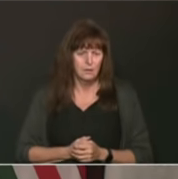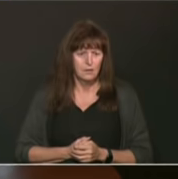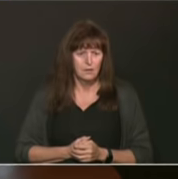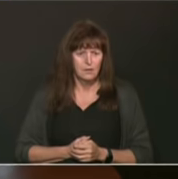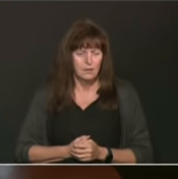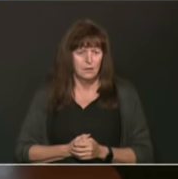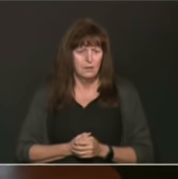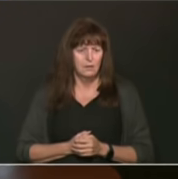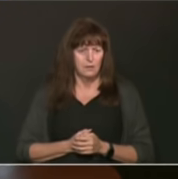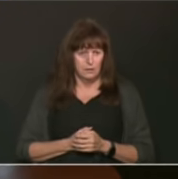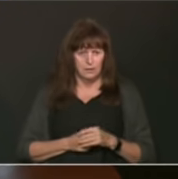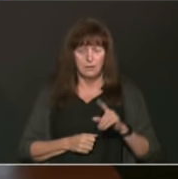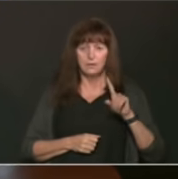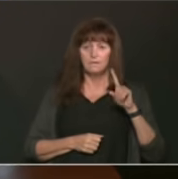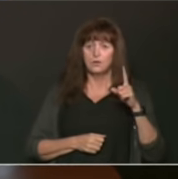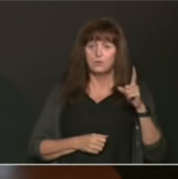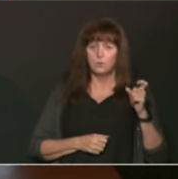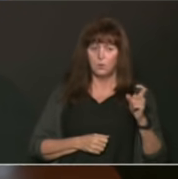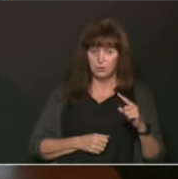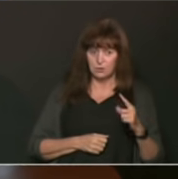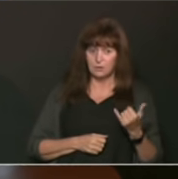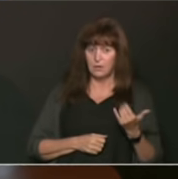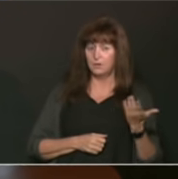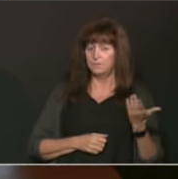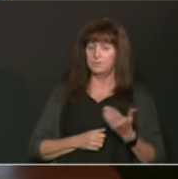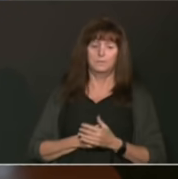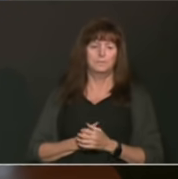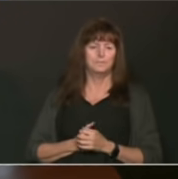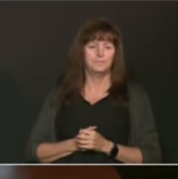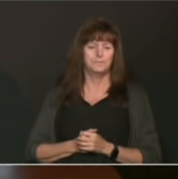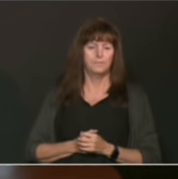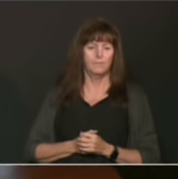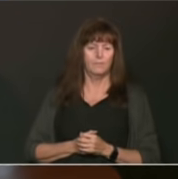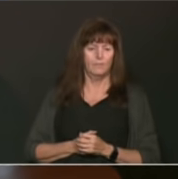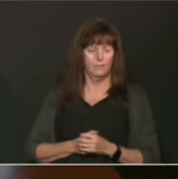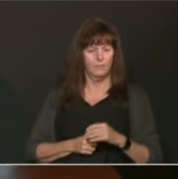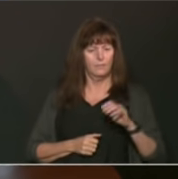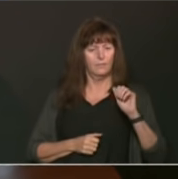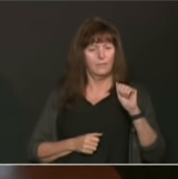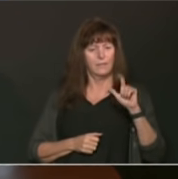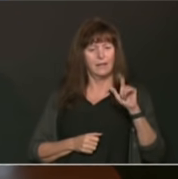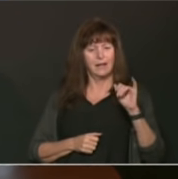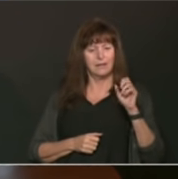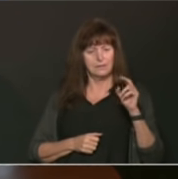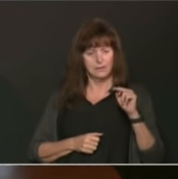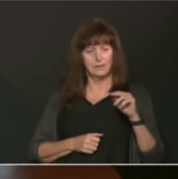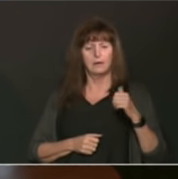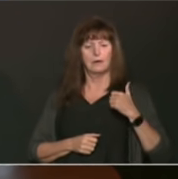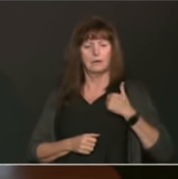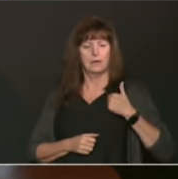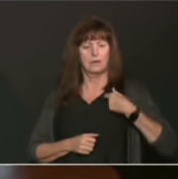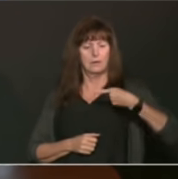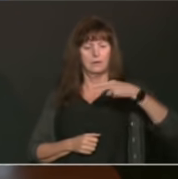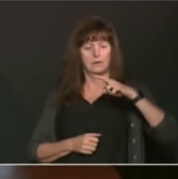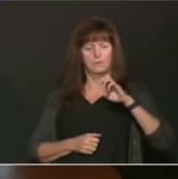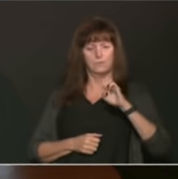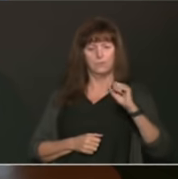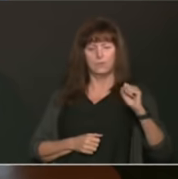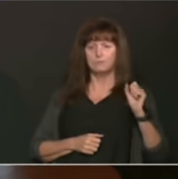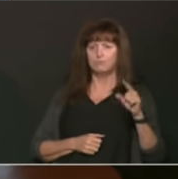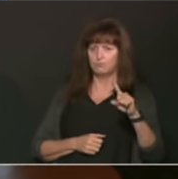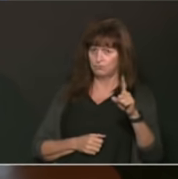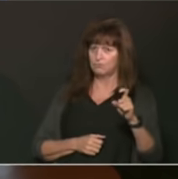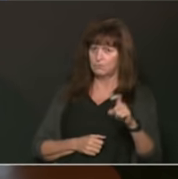please. Your first question comes from Allison Jones with the Canadian Press. Please go ahead. Oh, hi, Dr.